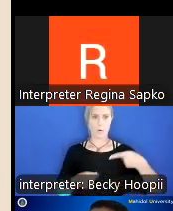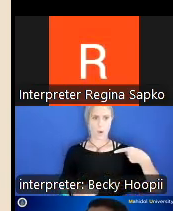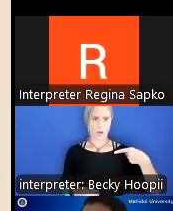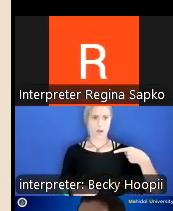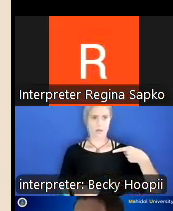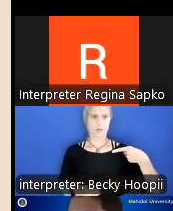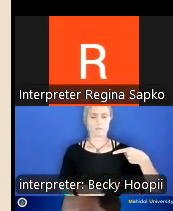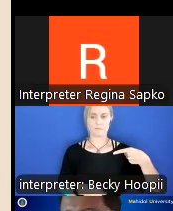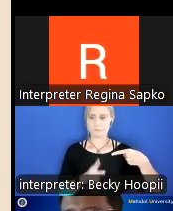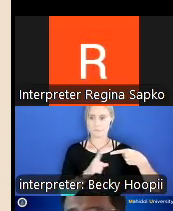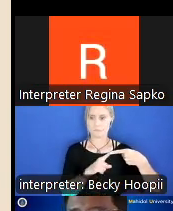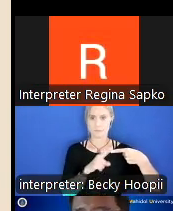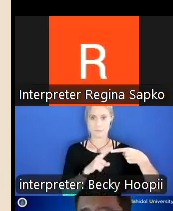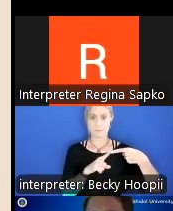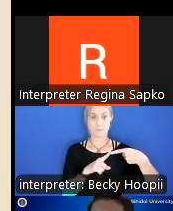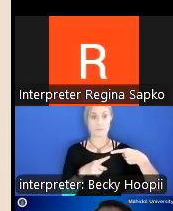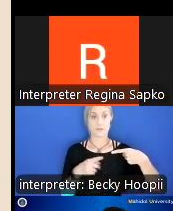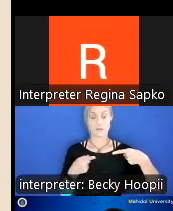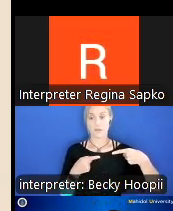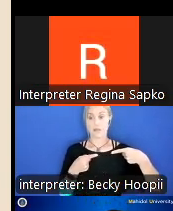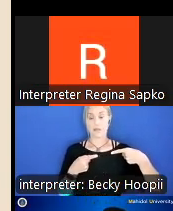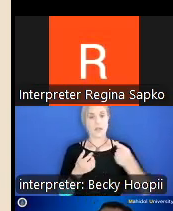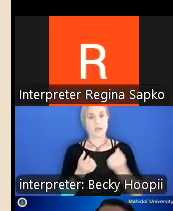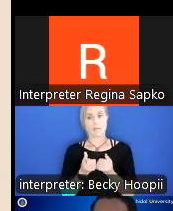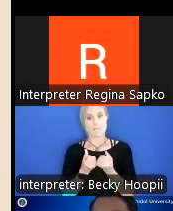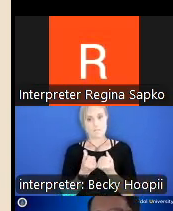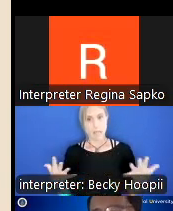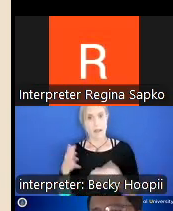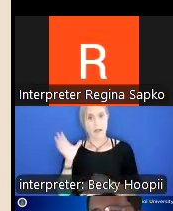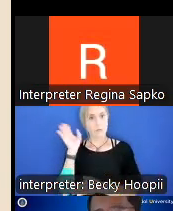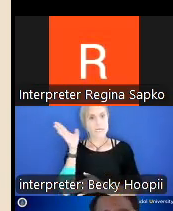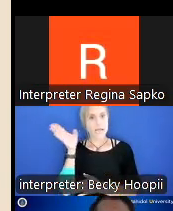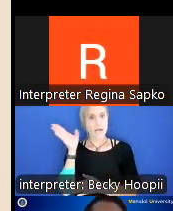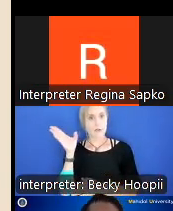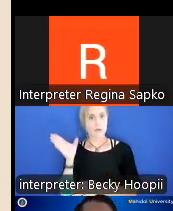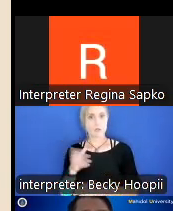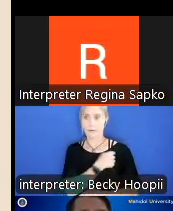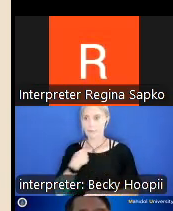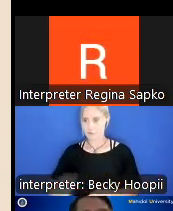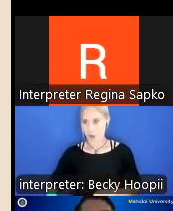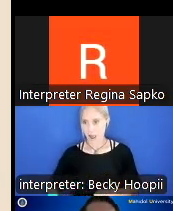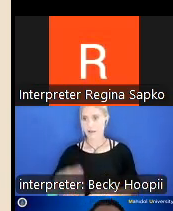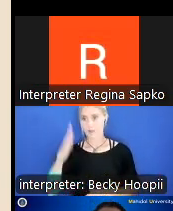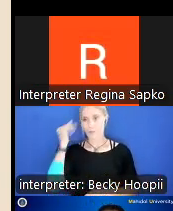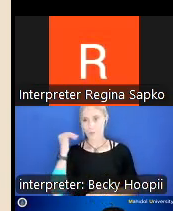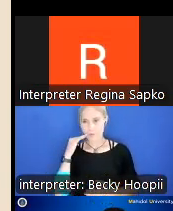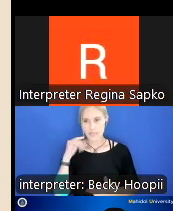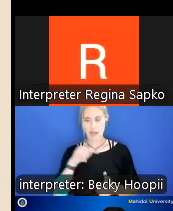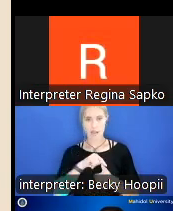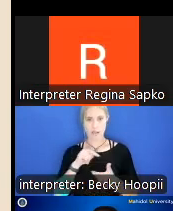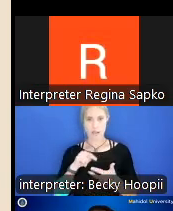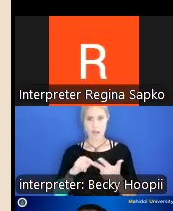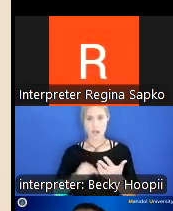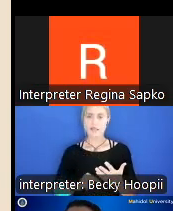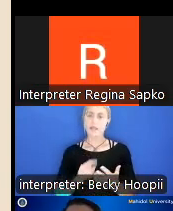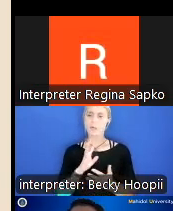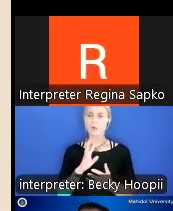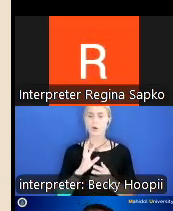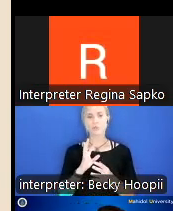the many presenter earlier from China, Korea, talking about